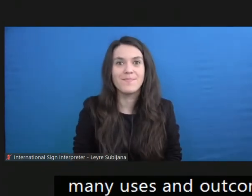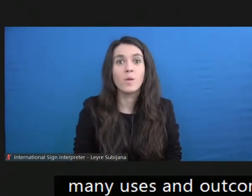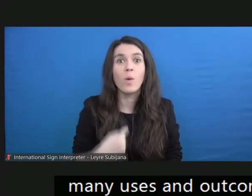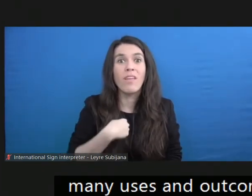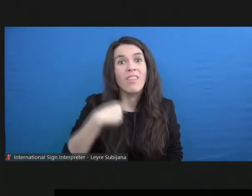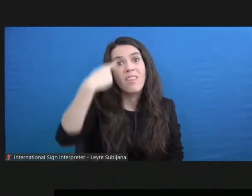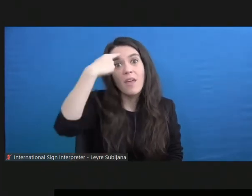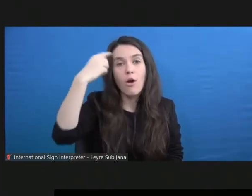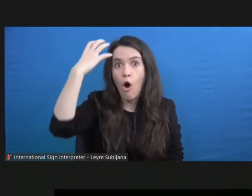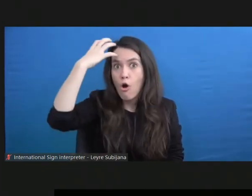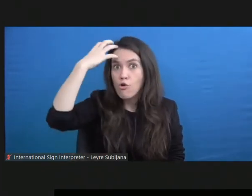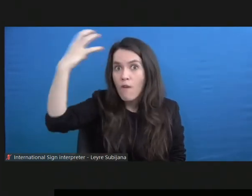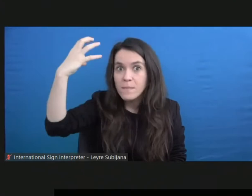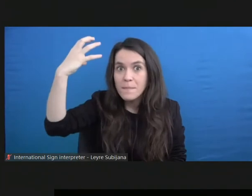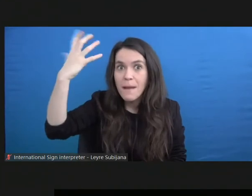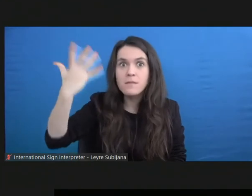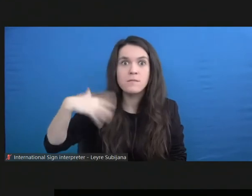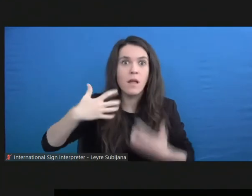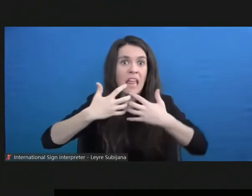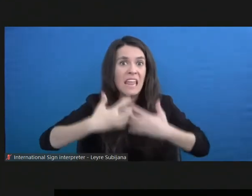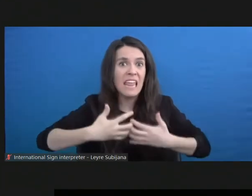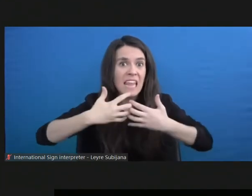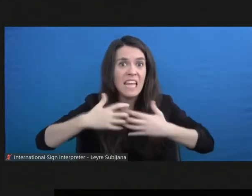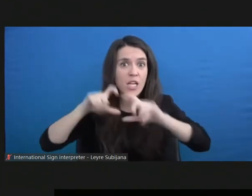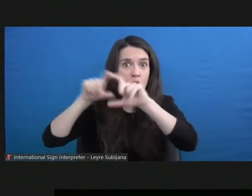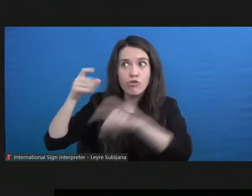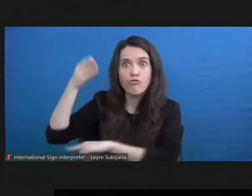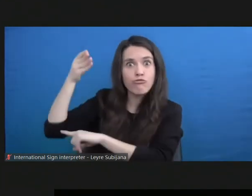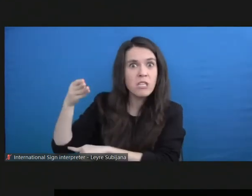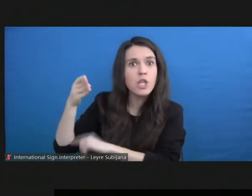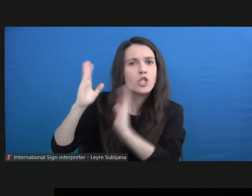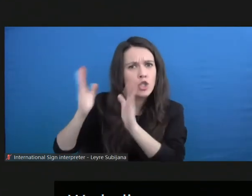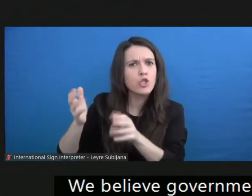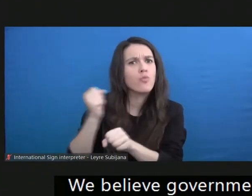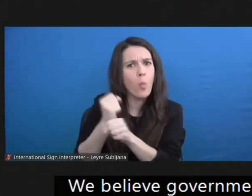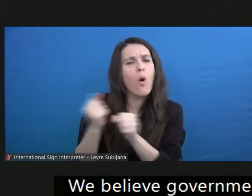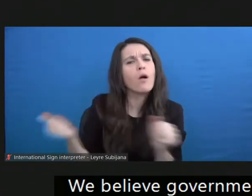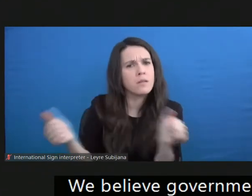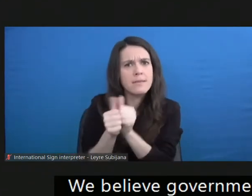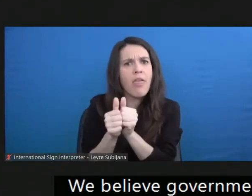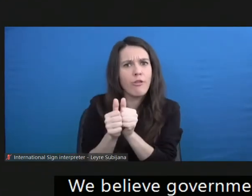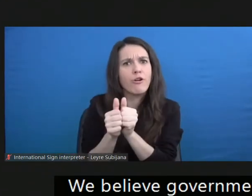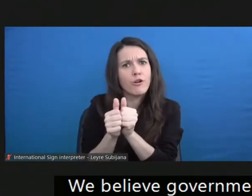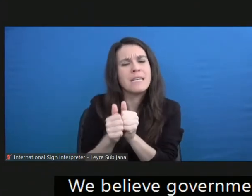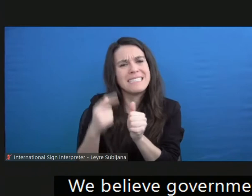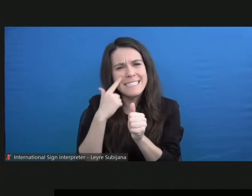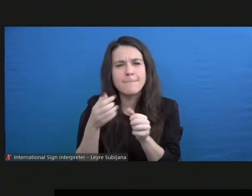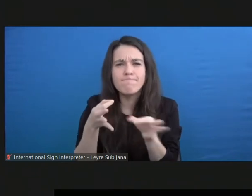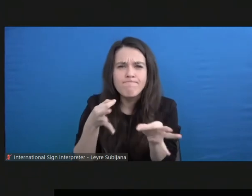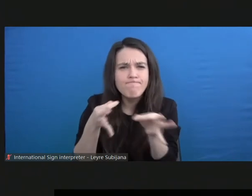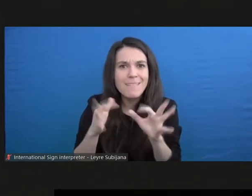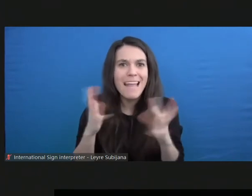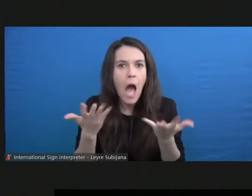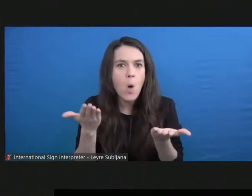and industry must work together to strike an appropriate balance